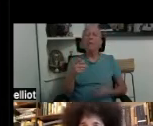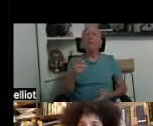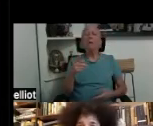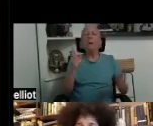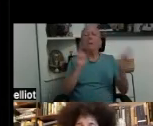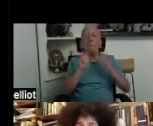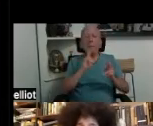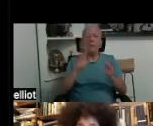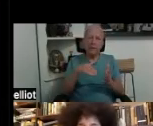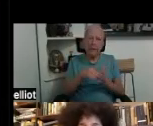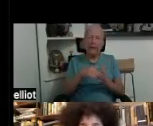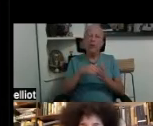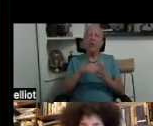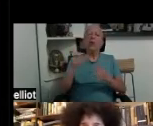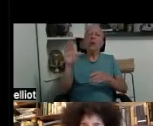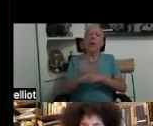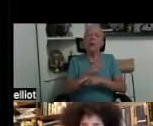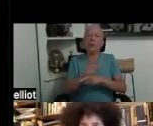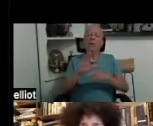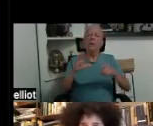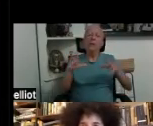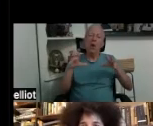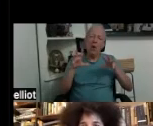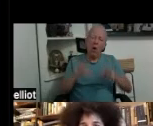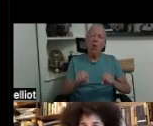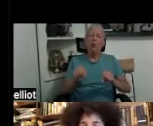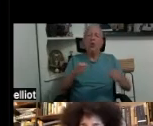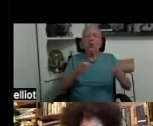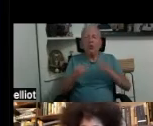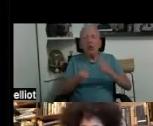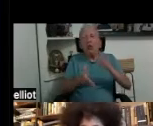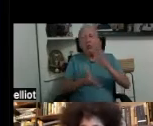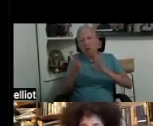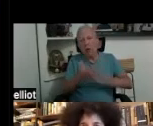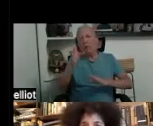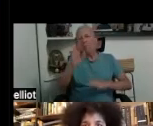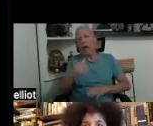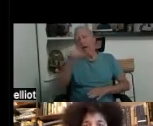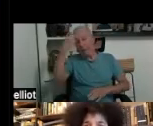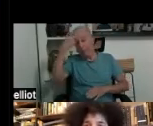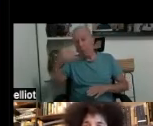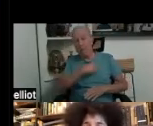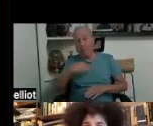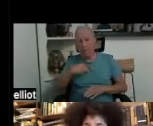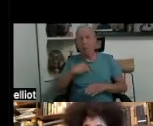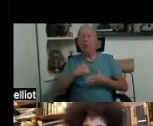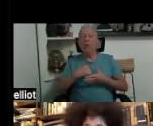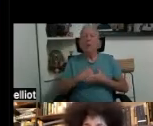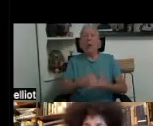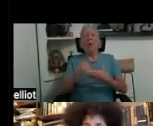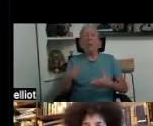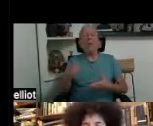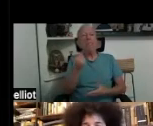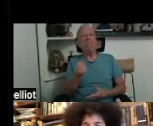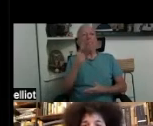people-centered enterprises owned, controlled, and run by and for their members to realize their common